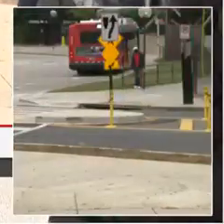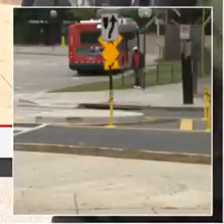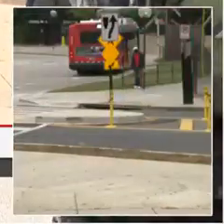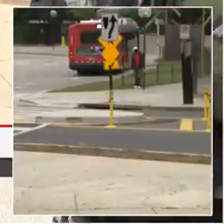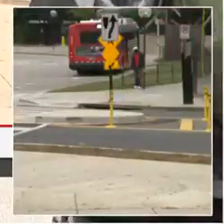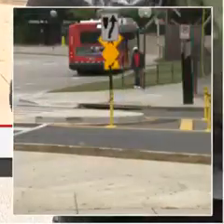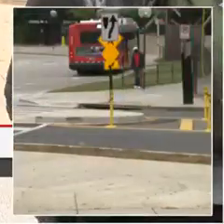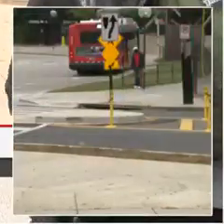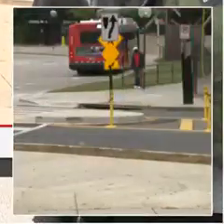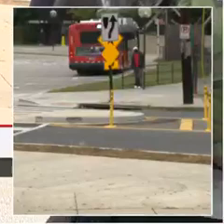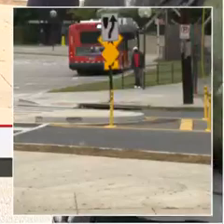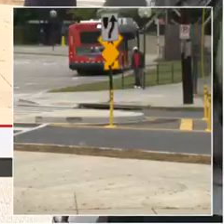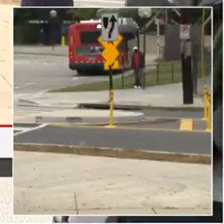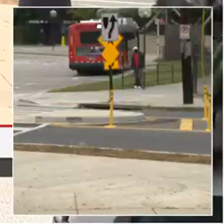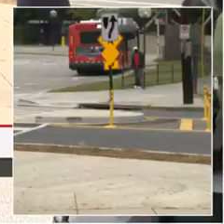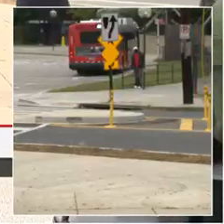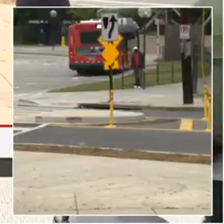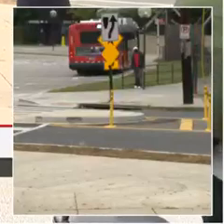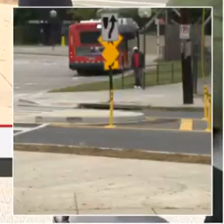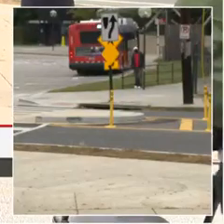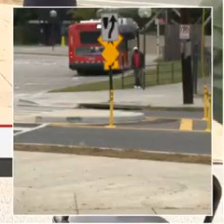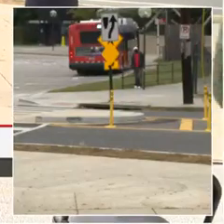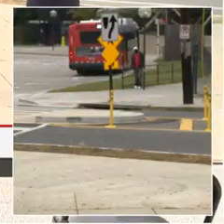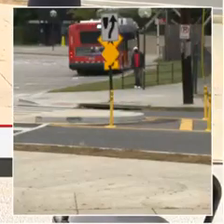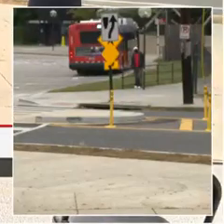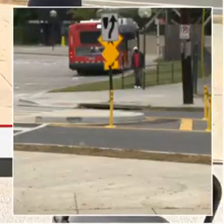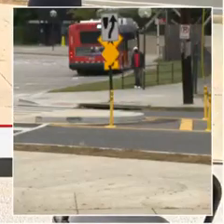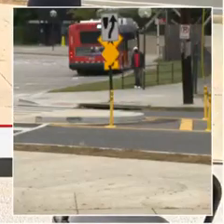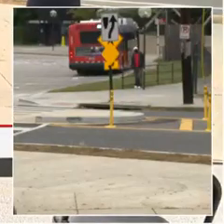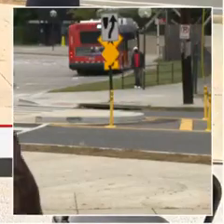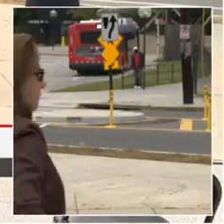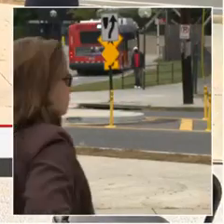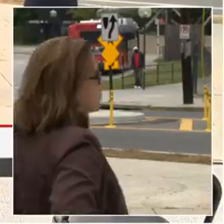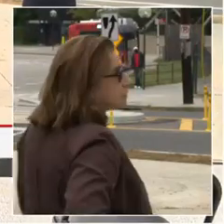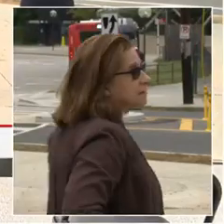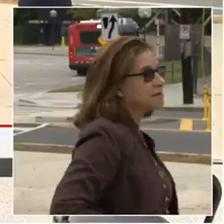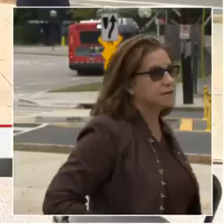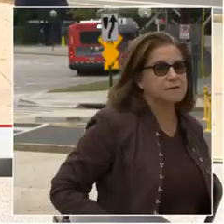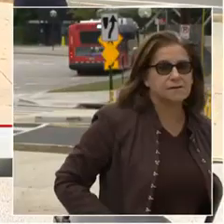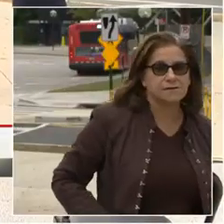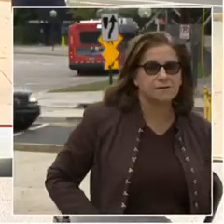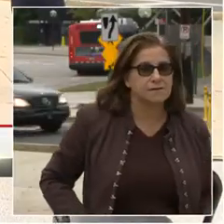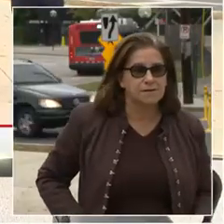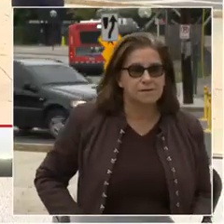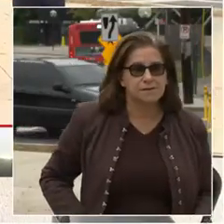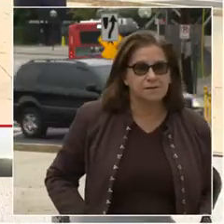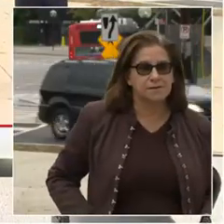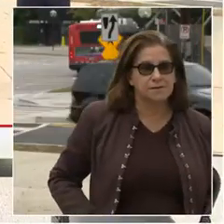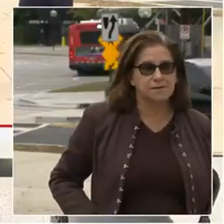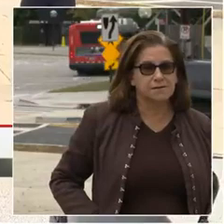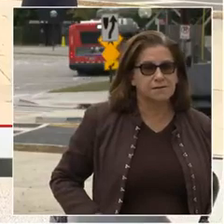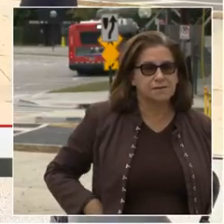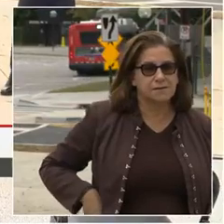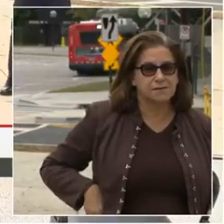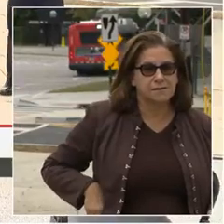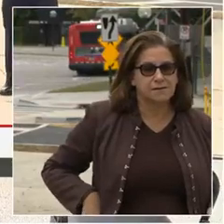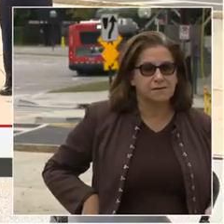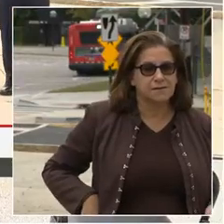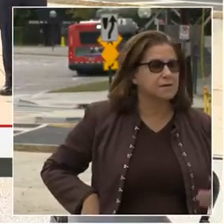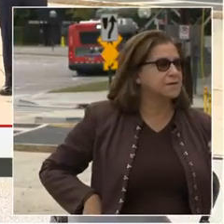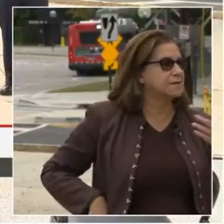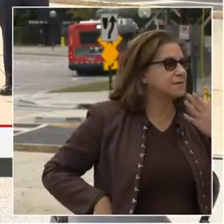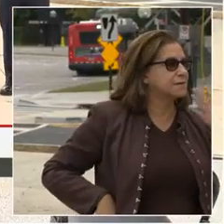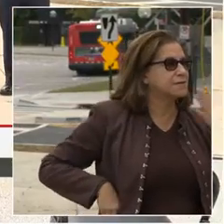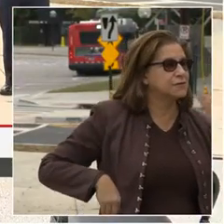Step up front. I know the DDOT team may need to take off. Yes, ma'am. I appreciate and thank you for coming